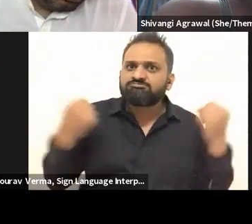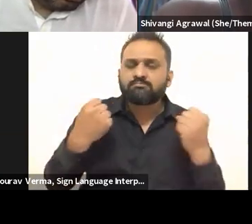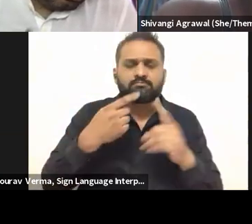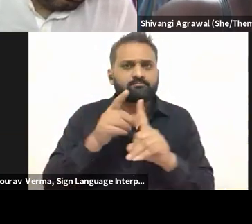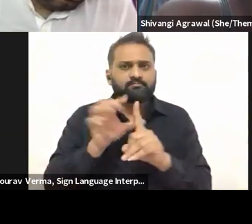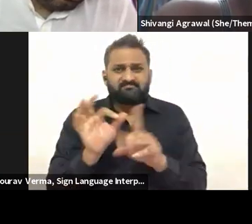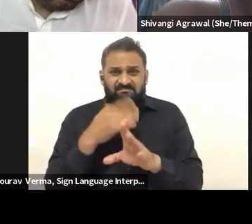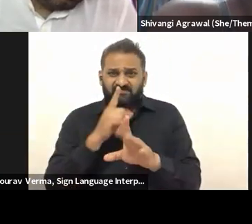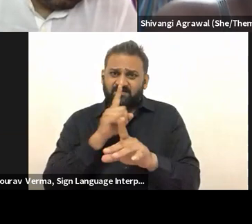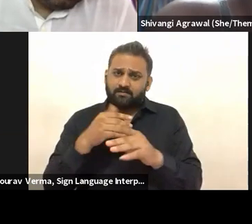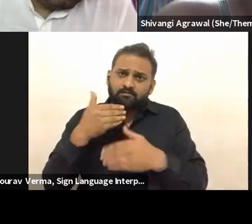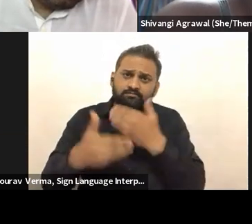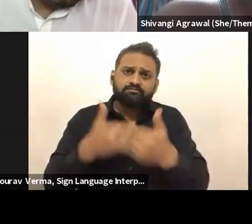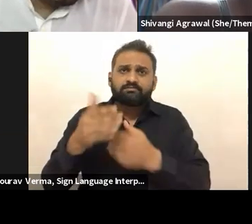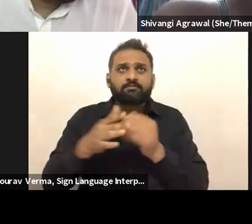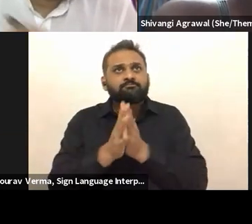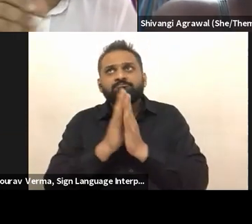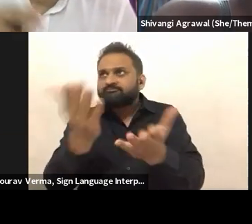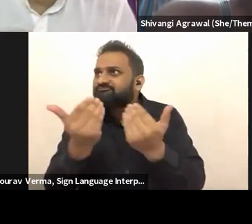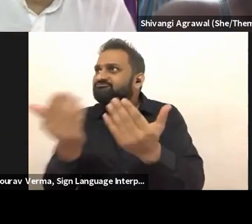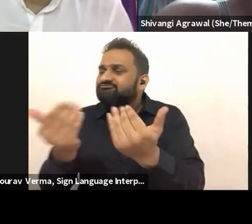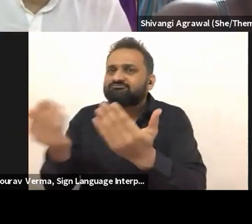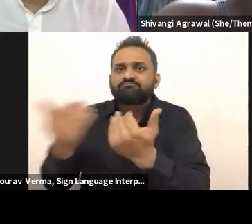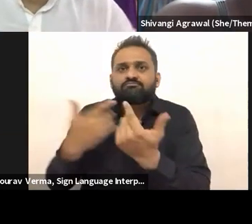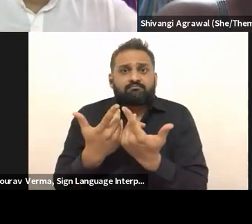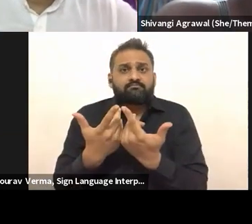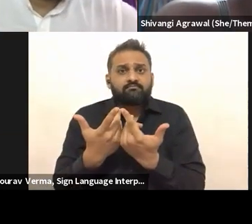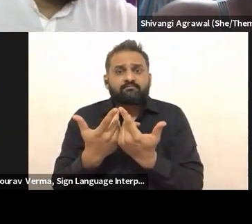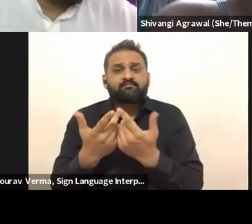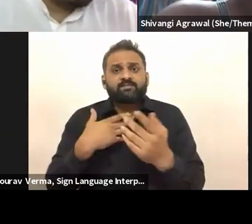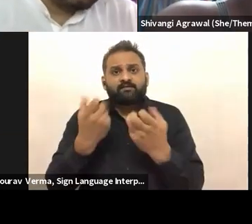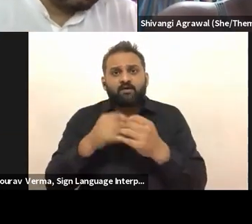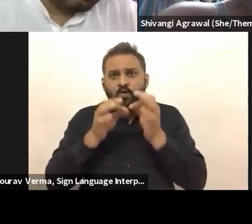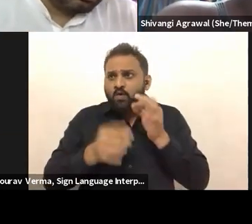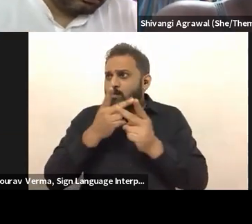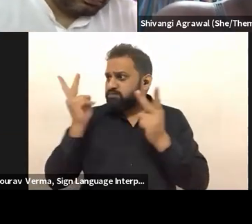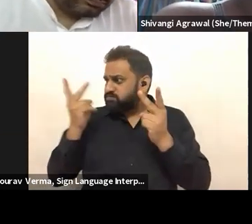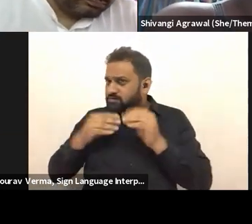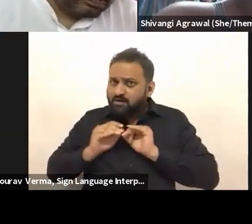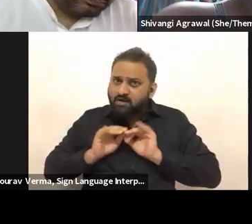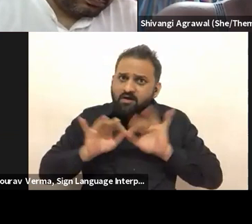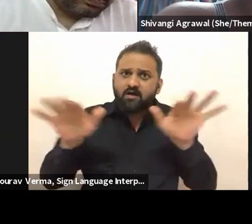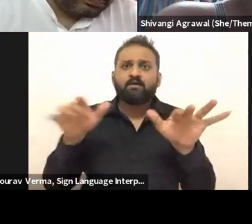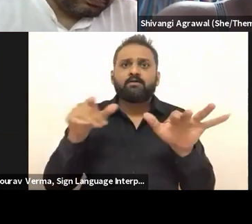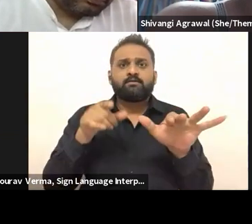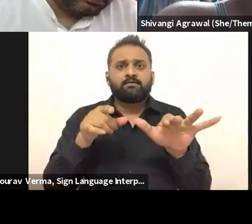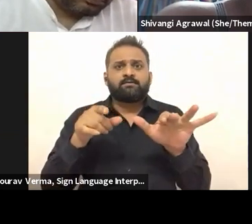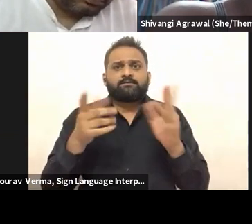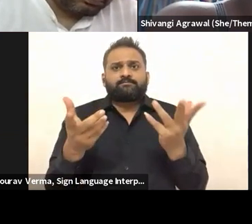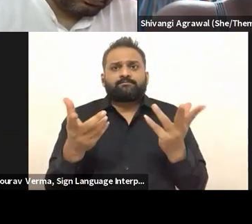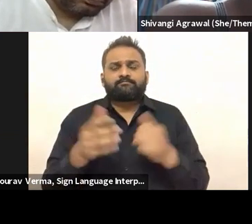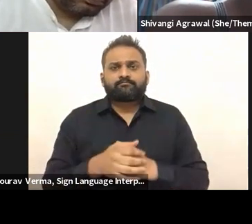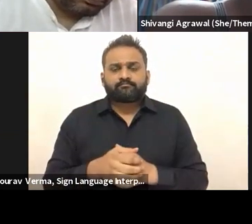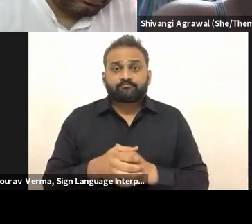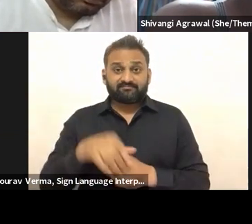constantly like asking that these stories be centered and these stories be normalized, and